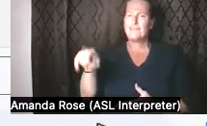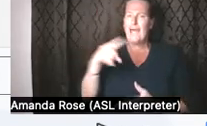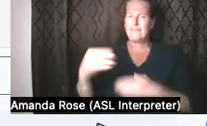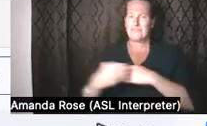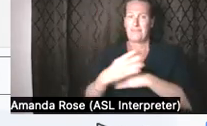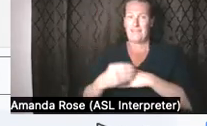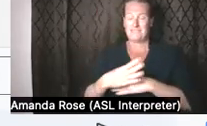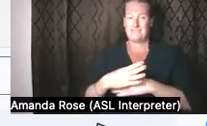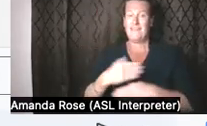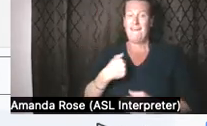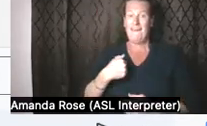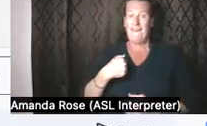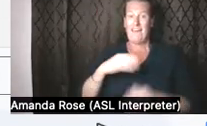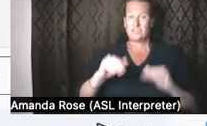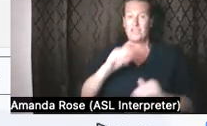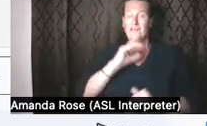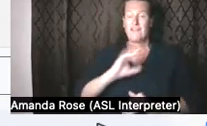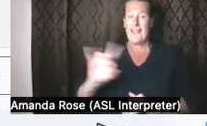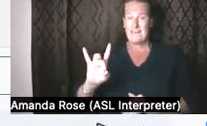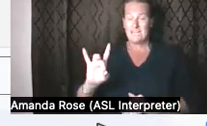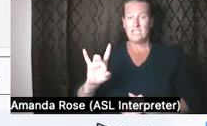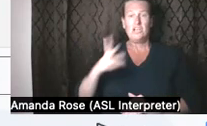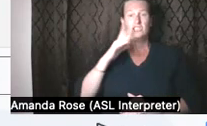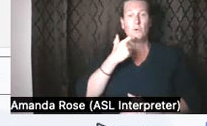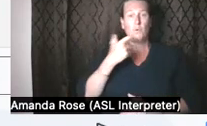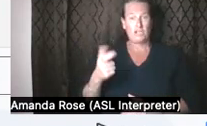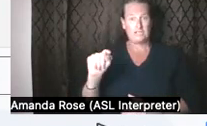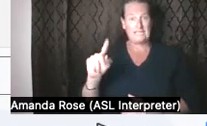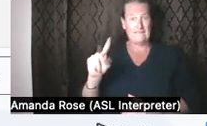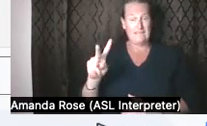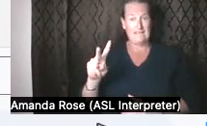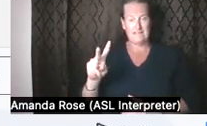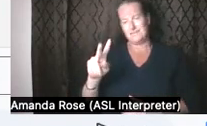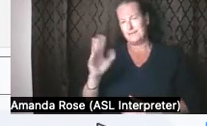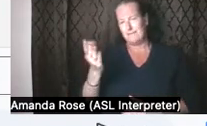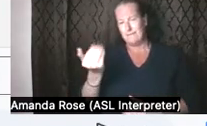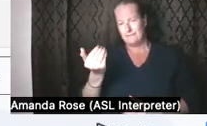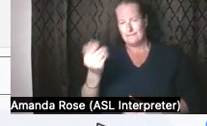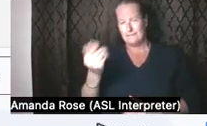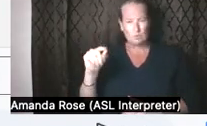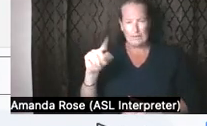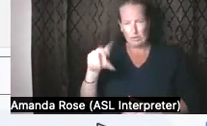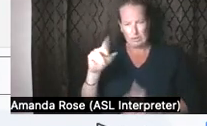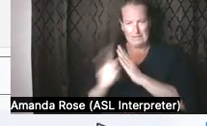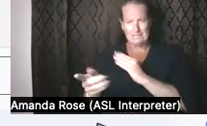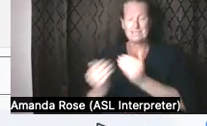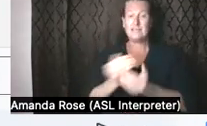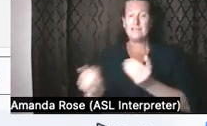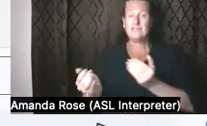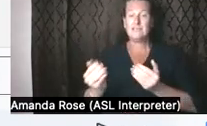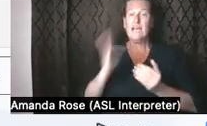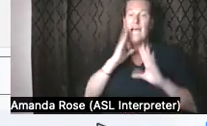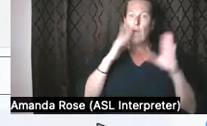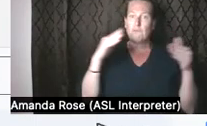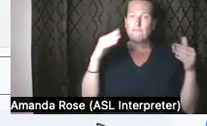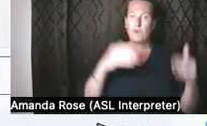who she'll watch 50 minutes of TV or whatever. But all she's focused on is the 5 minutes